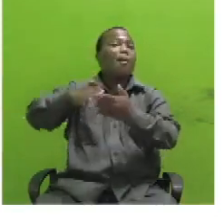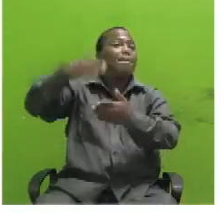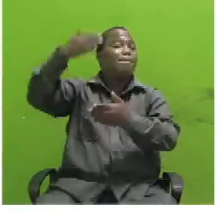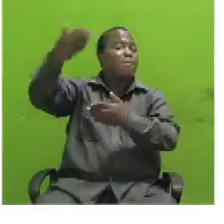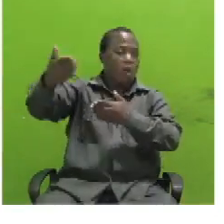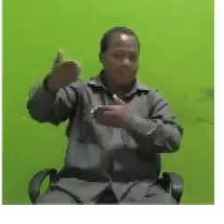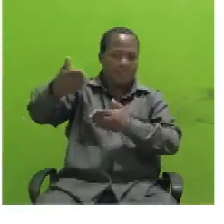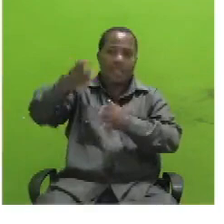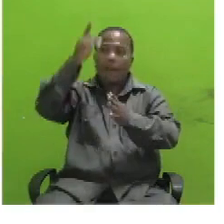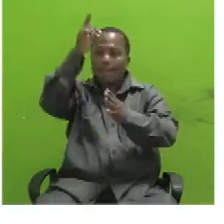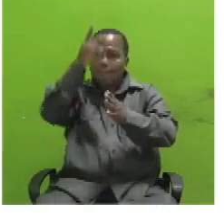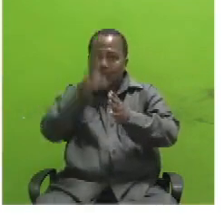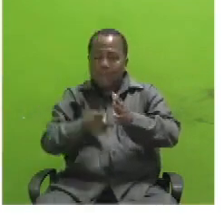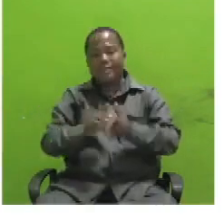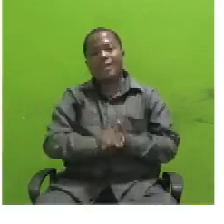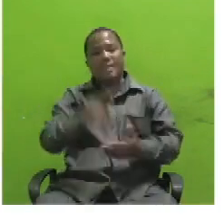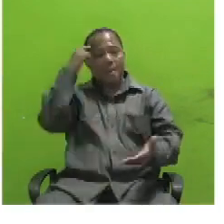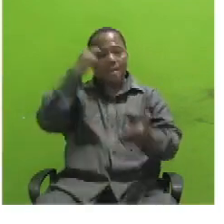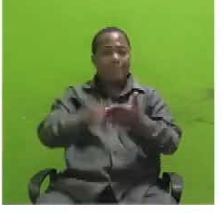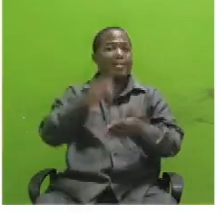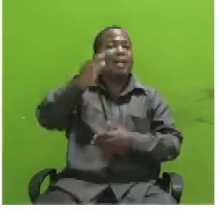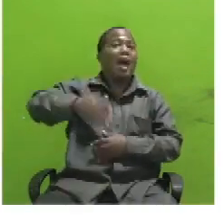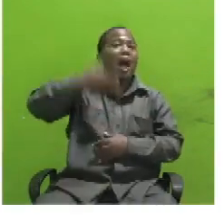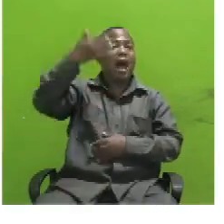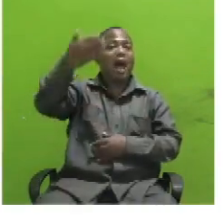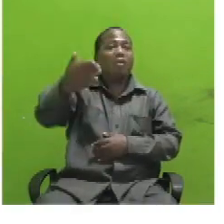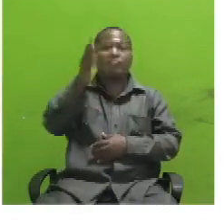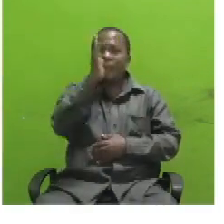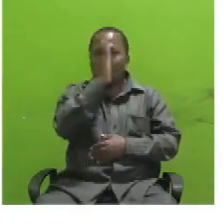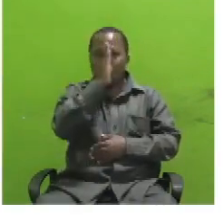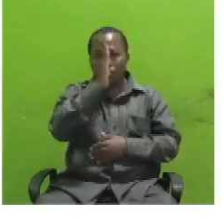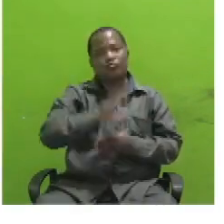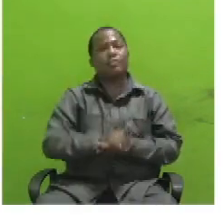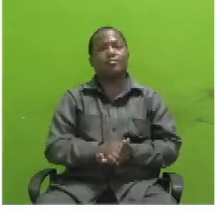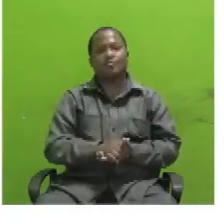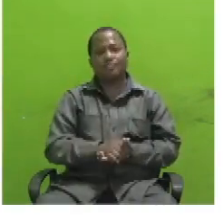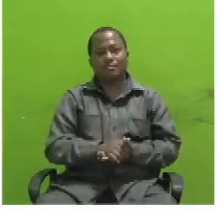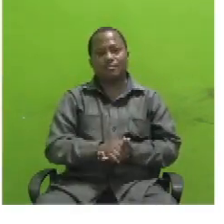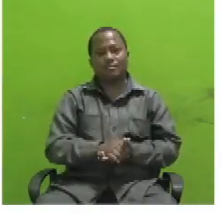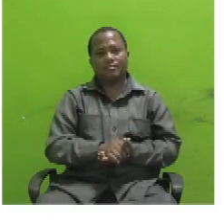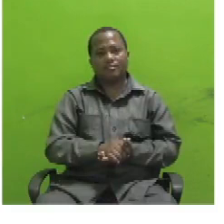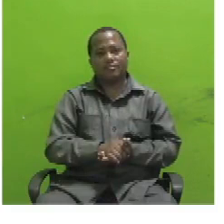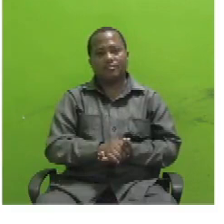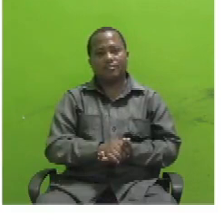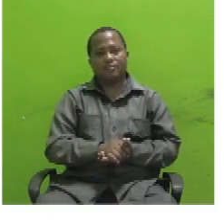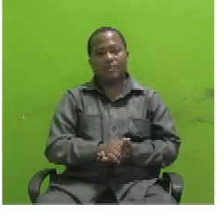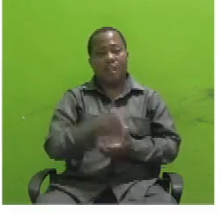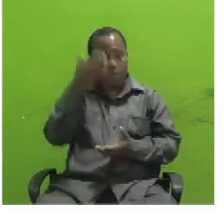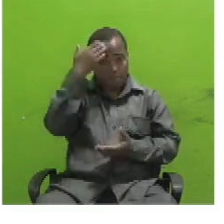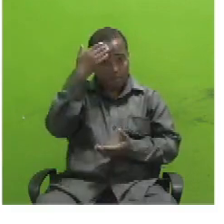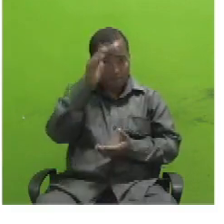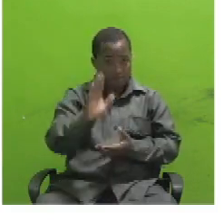post-meridian, which means after noon. After noon. Okay? Are we